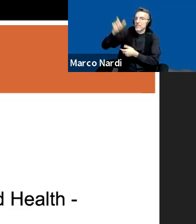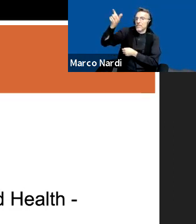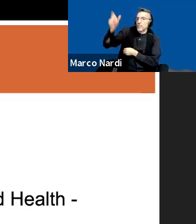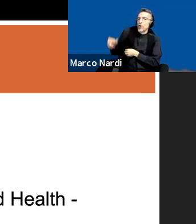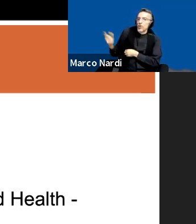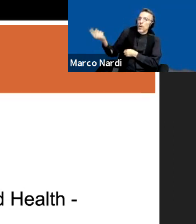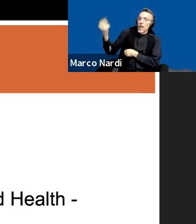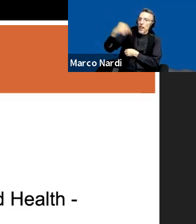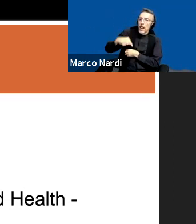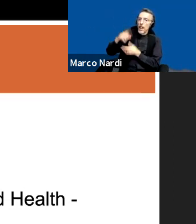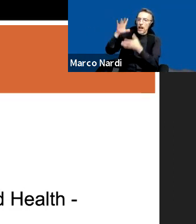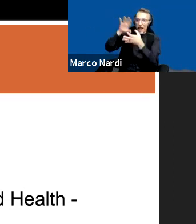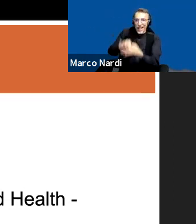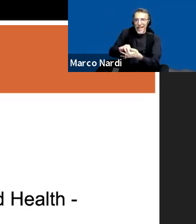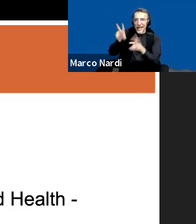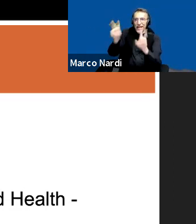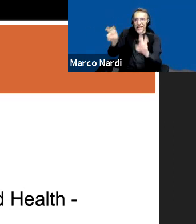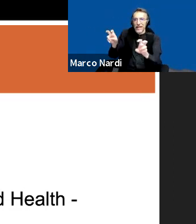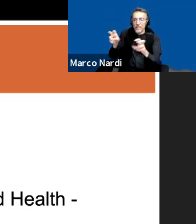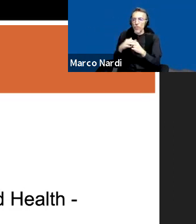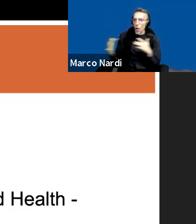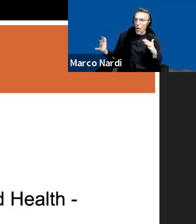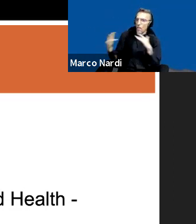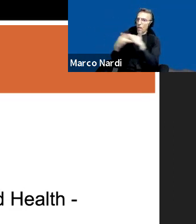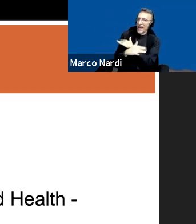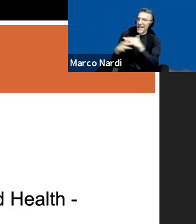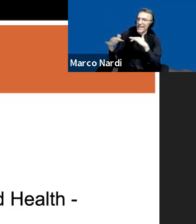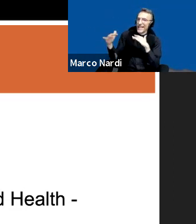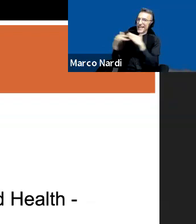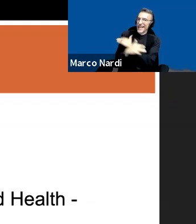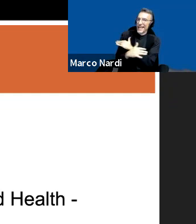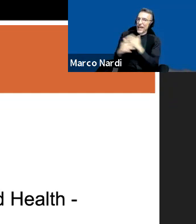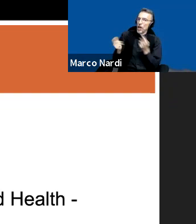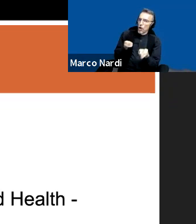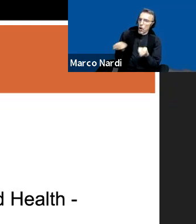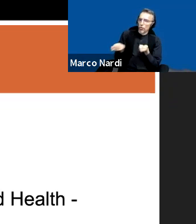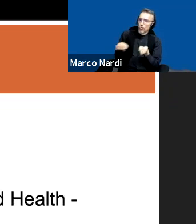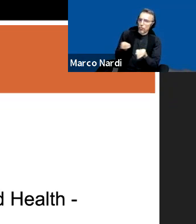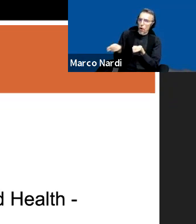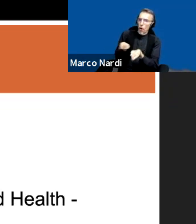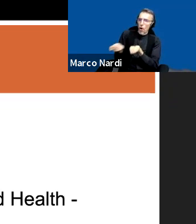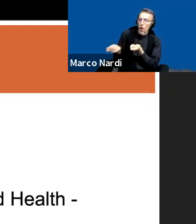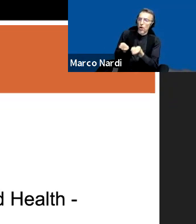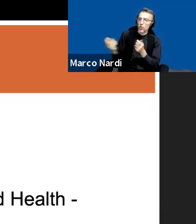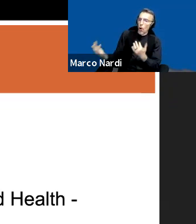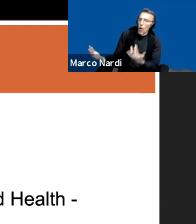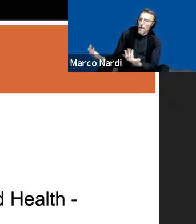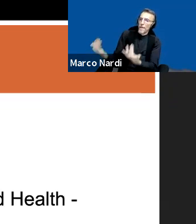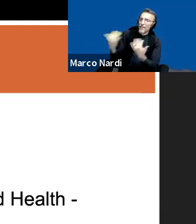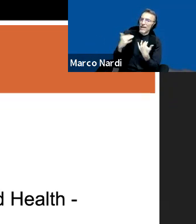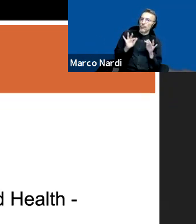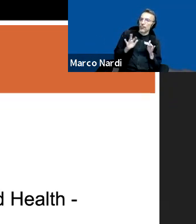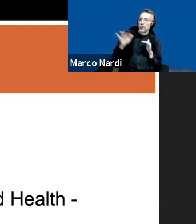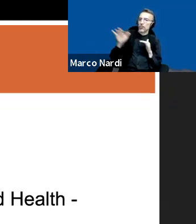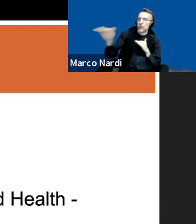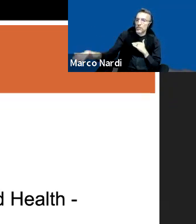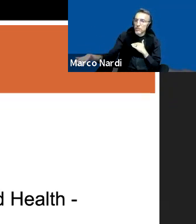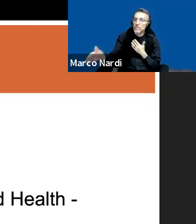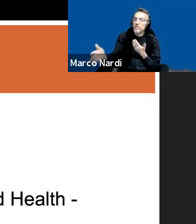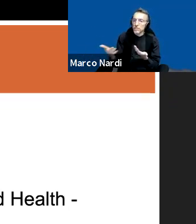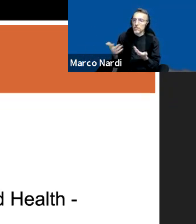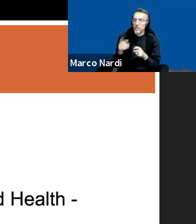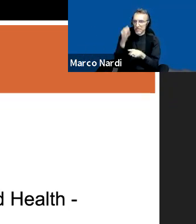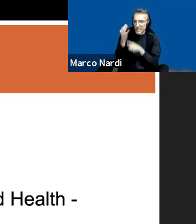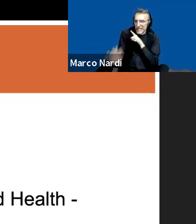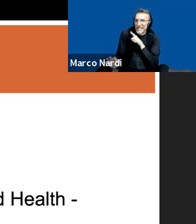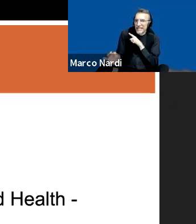the impact of mobility controls on the opportunities that migration presents people, particularly people living